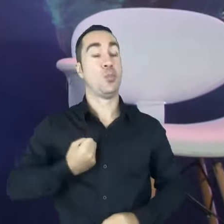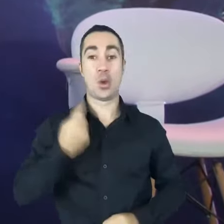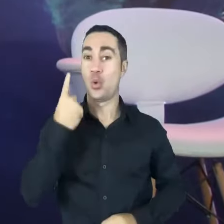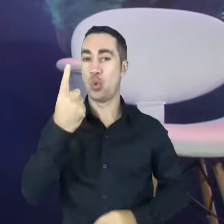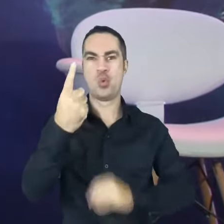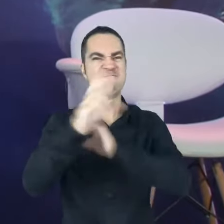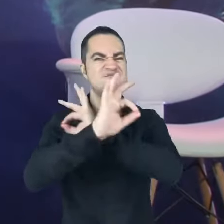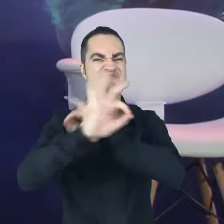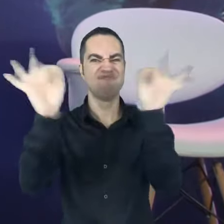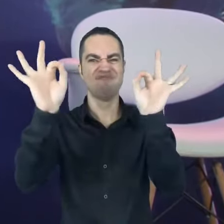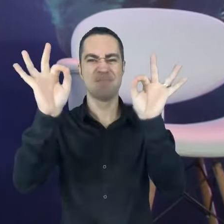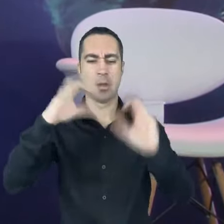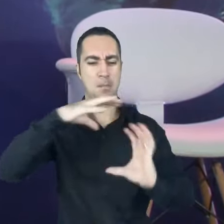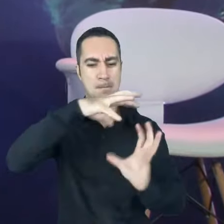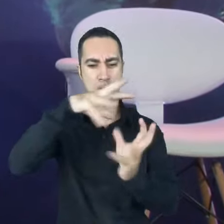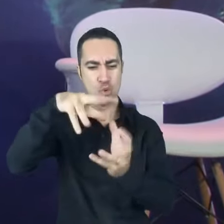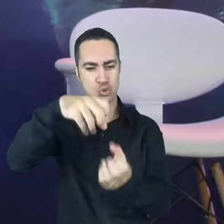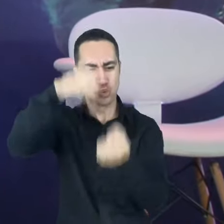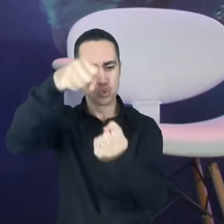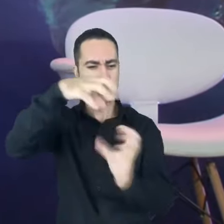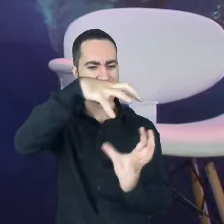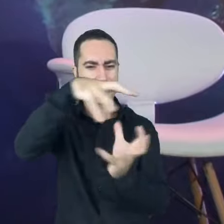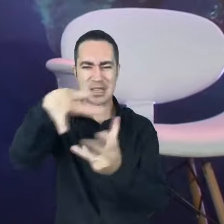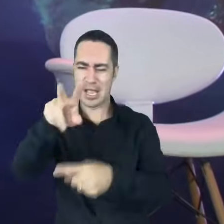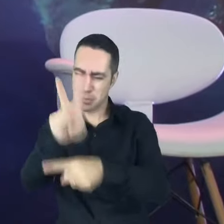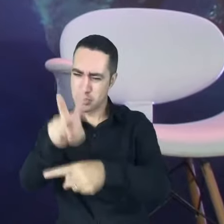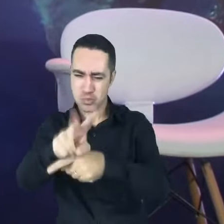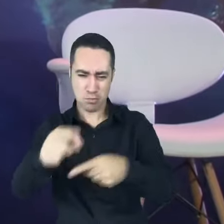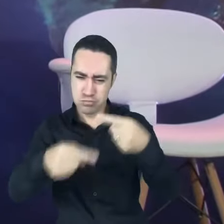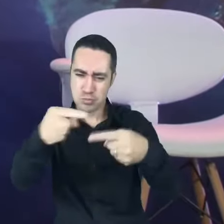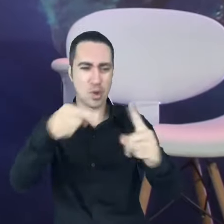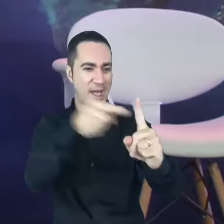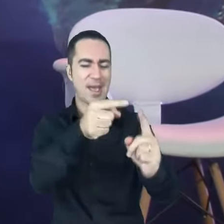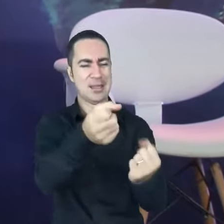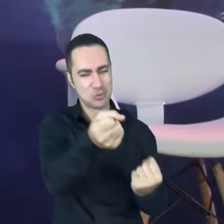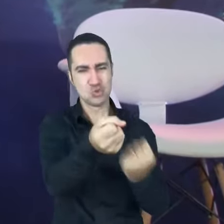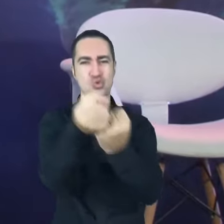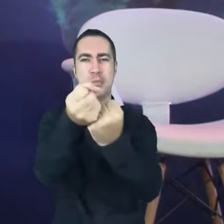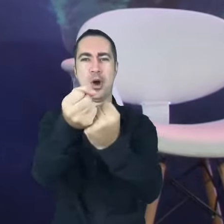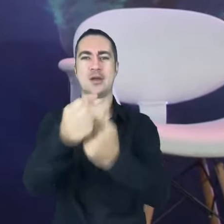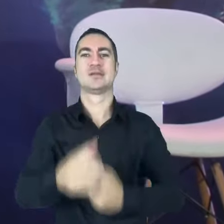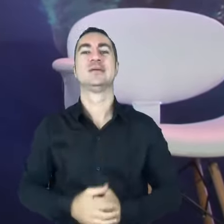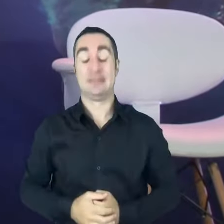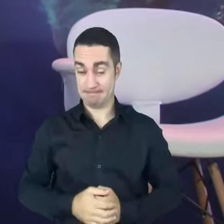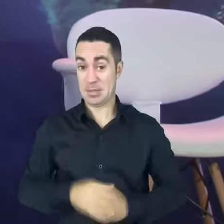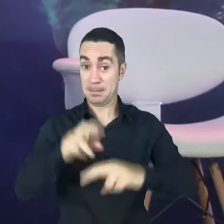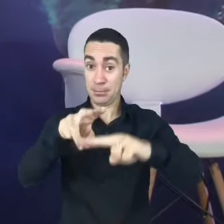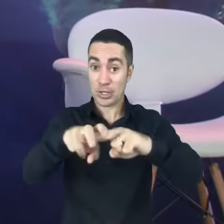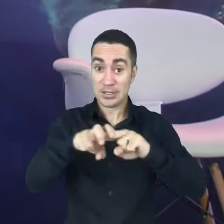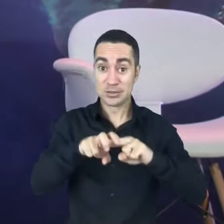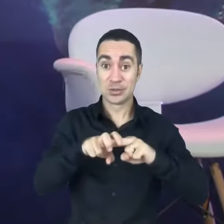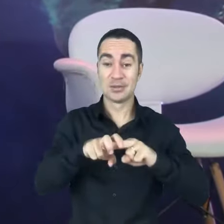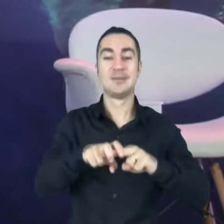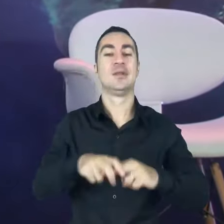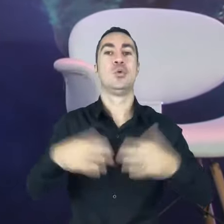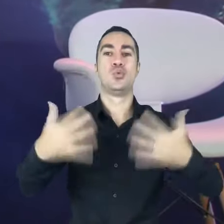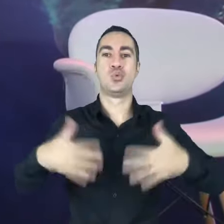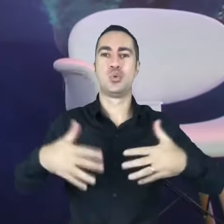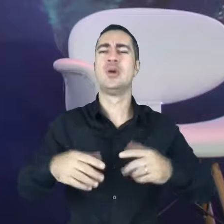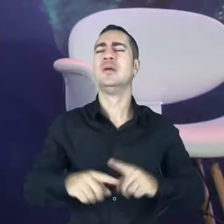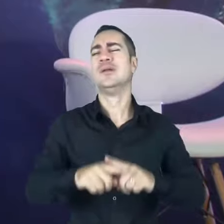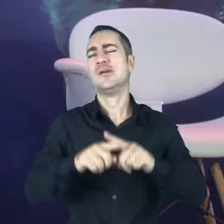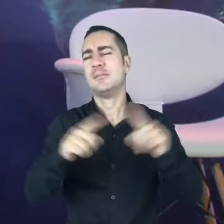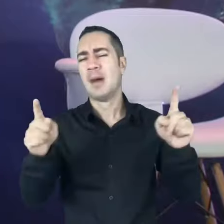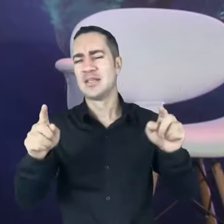global sustainability rankings. That's one of the reasons. But to talk about that, we